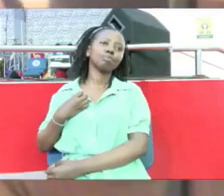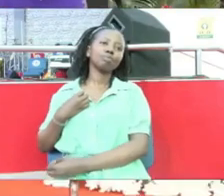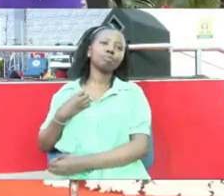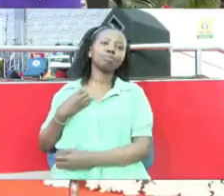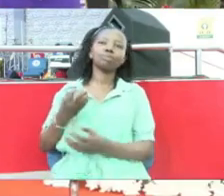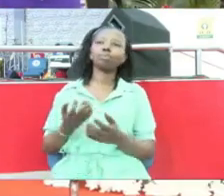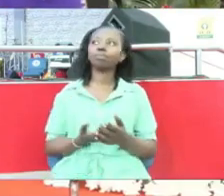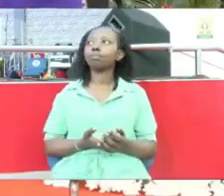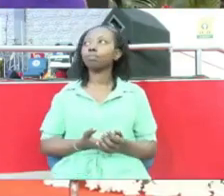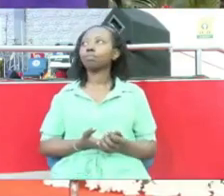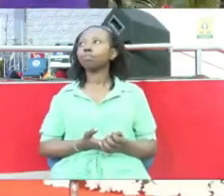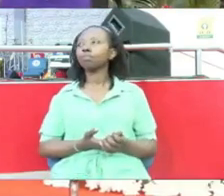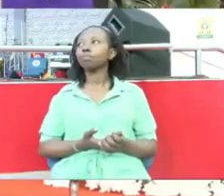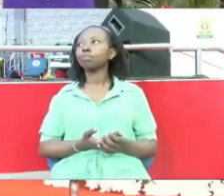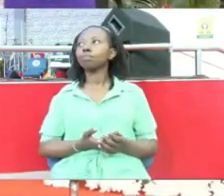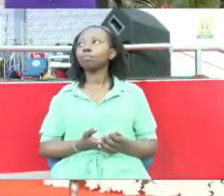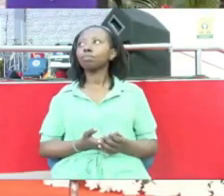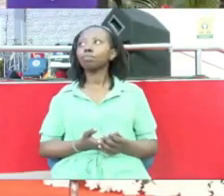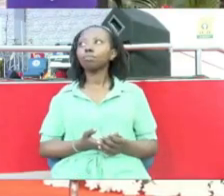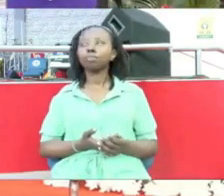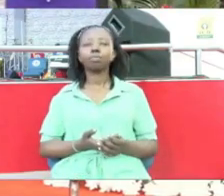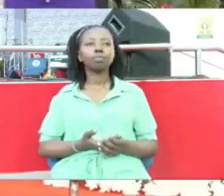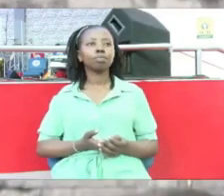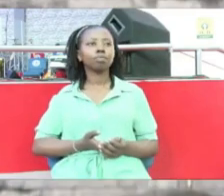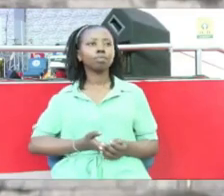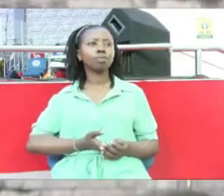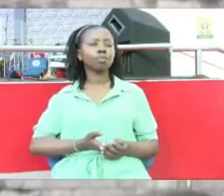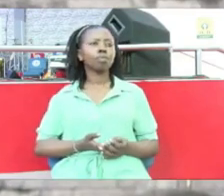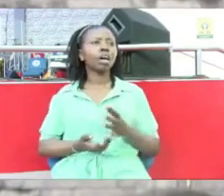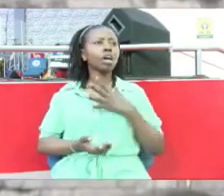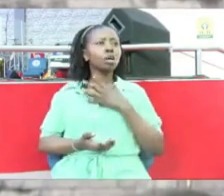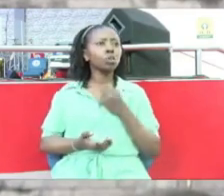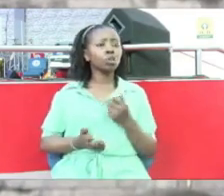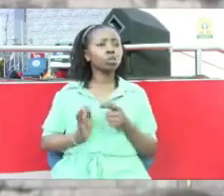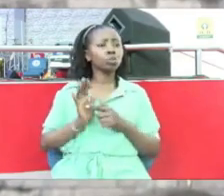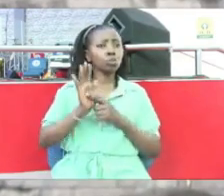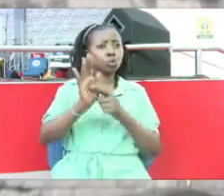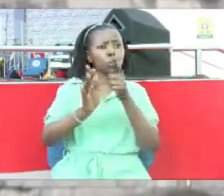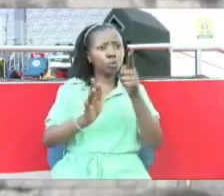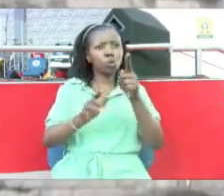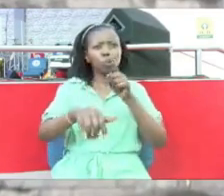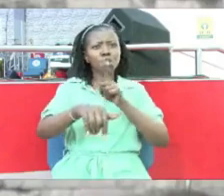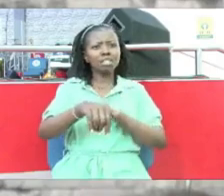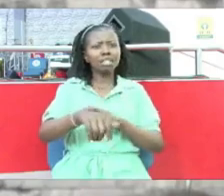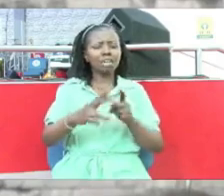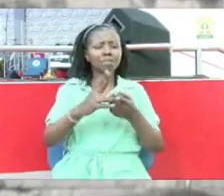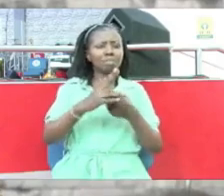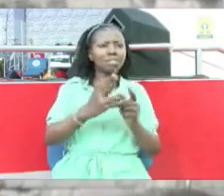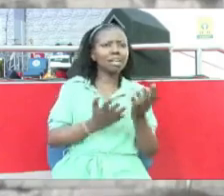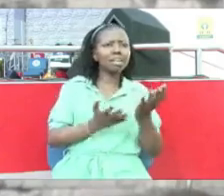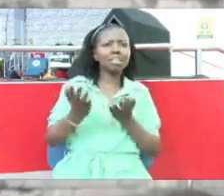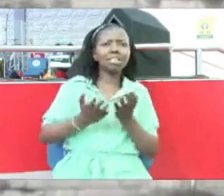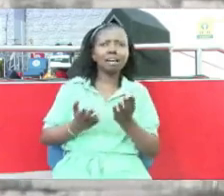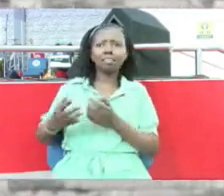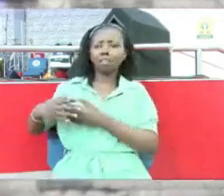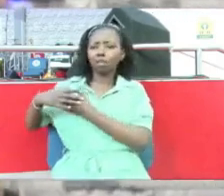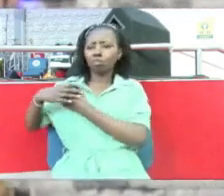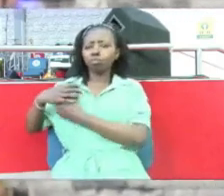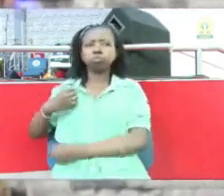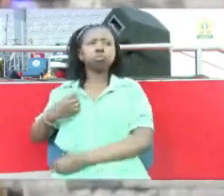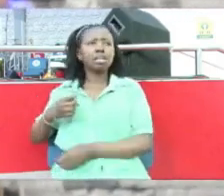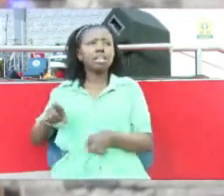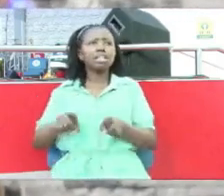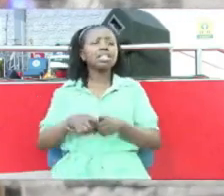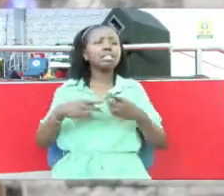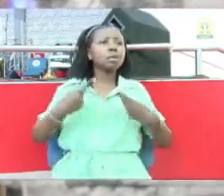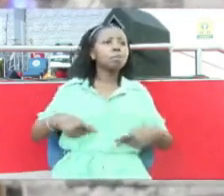tunahudumu tukiwa hatuna kitu katika mioyo yetu. And I want to bring it to you that when you start serving from empty, even the people that